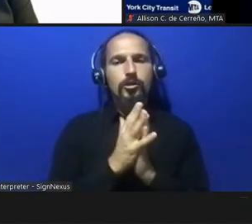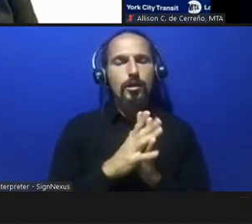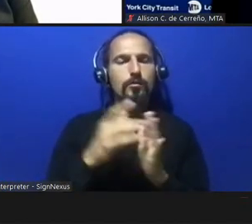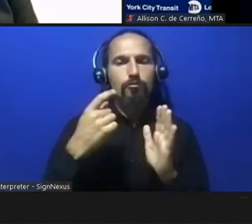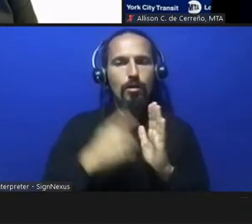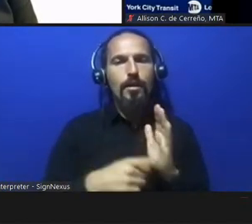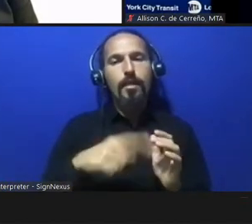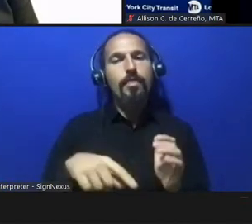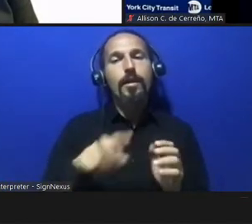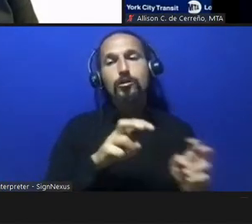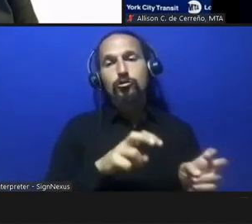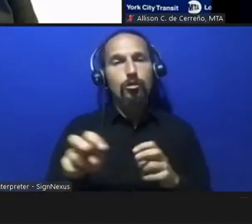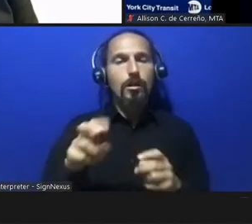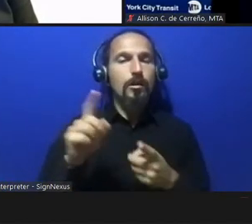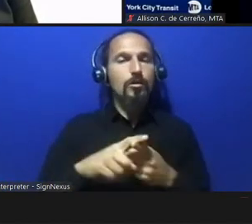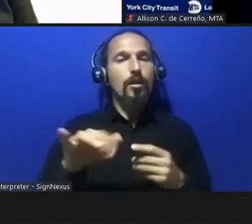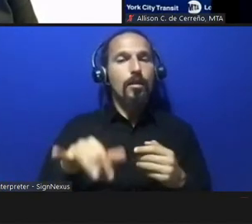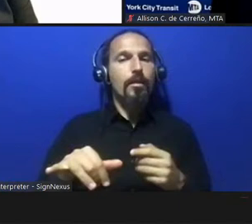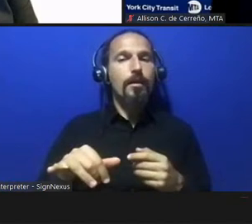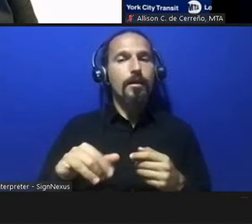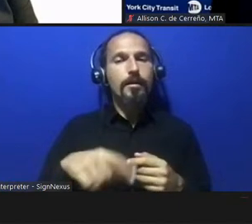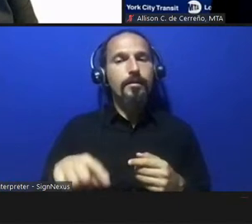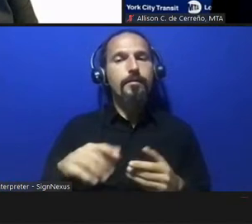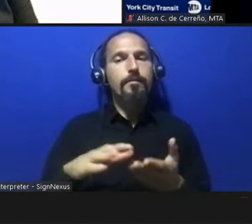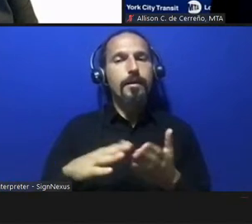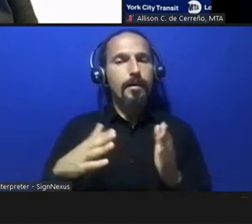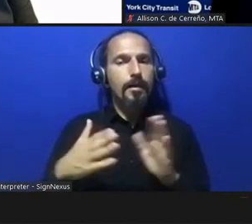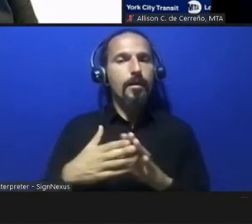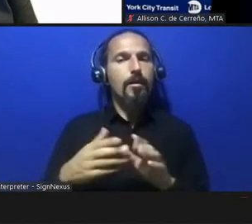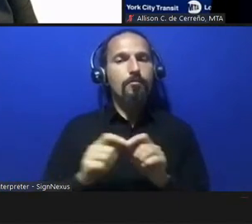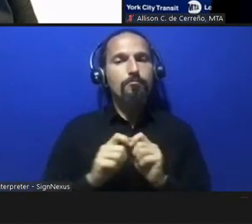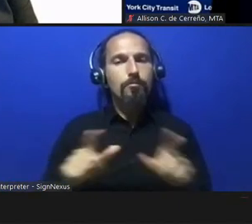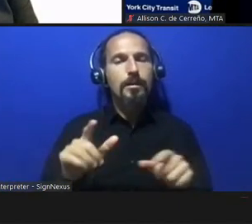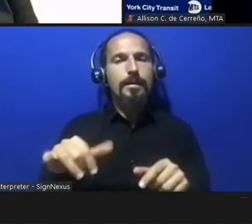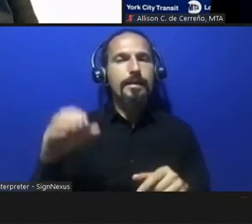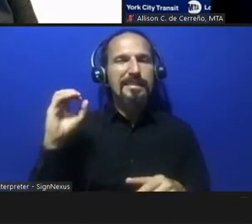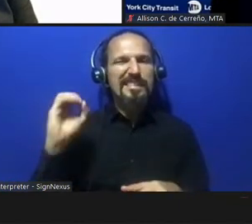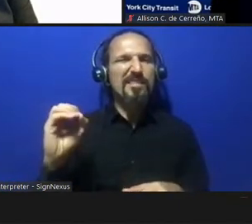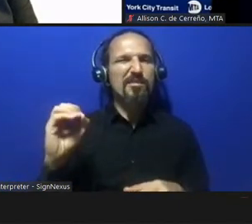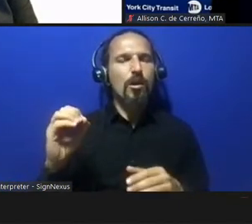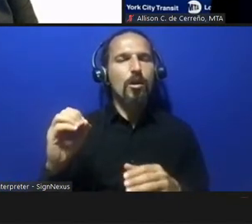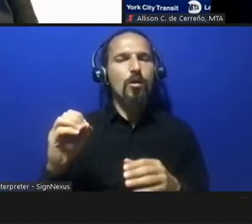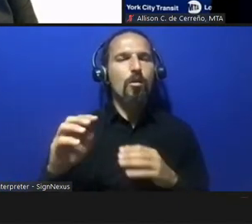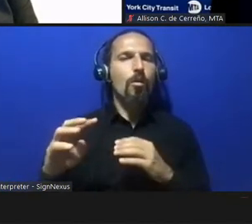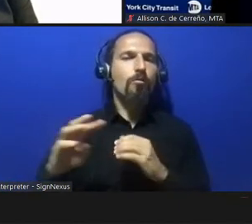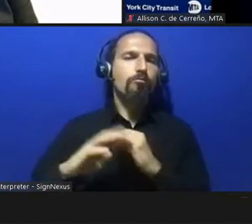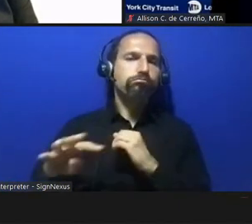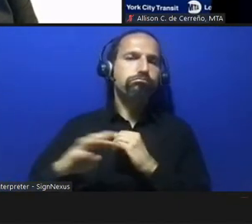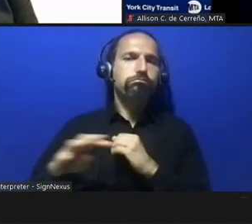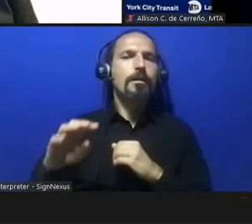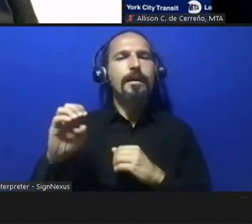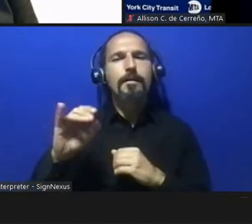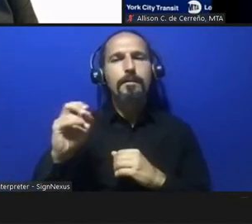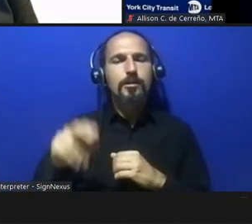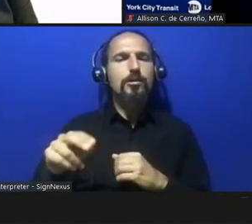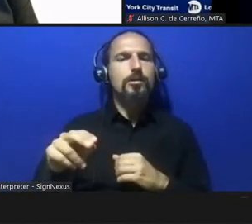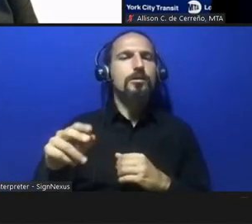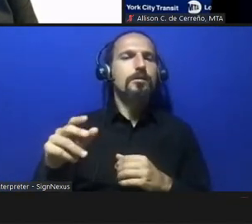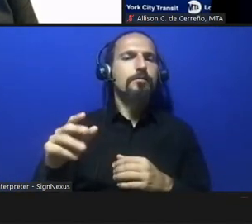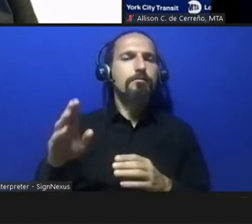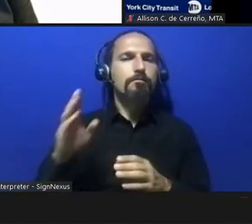current transition towards electrifying its fleet through deploying zero emission buses will will reduce pollutant